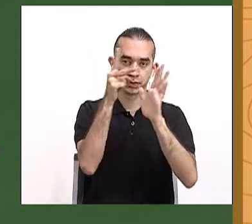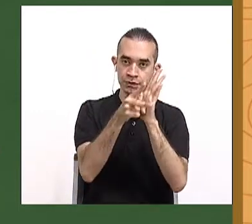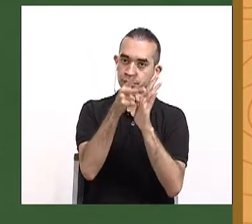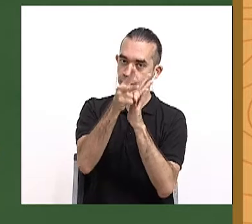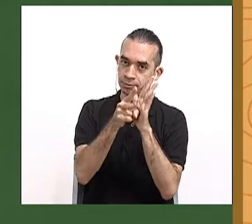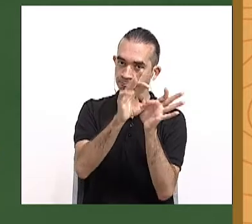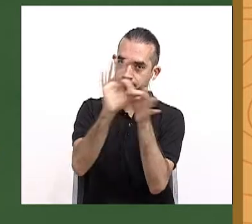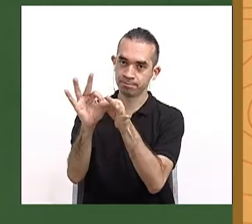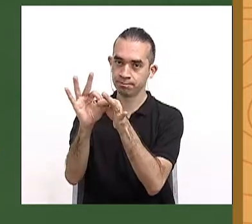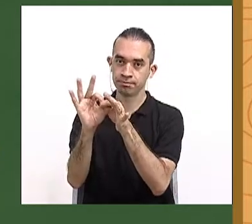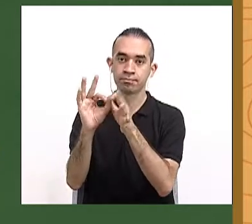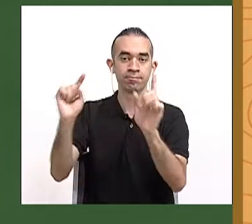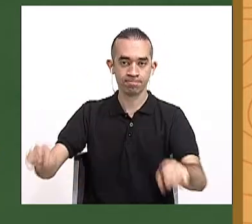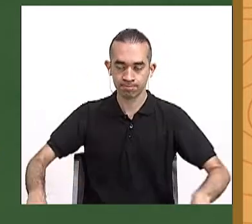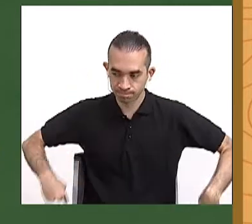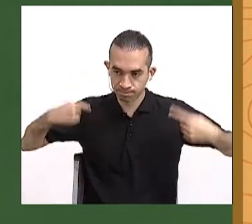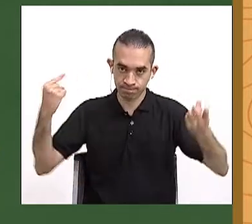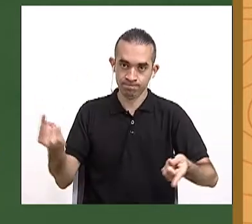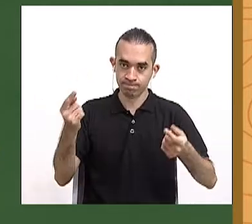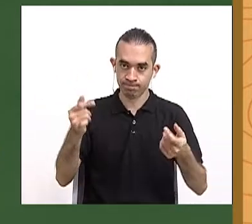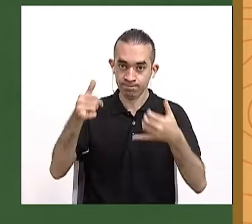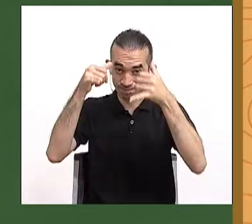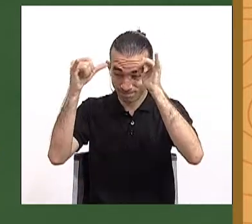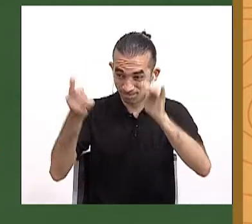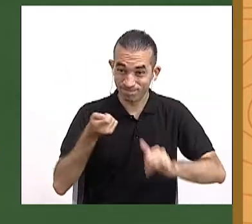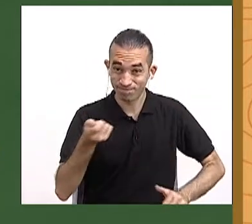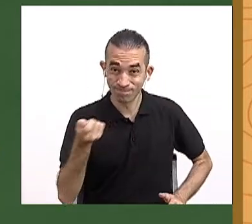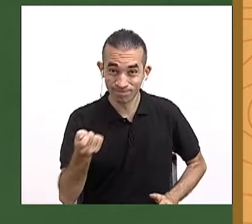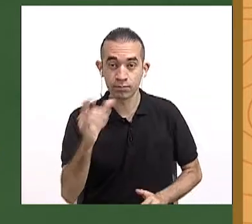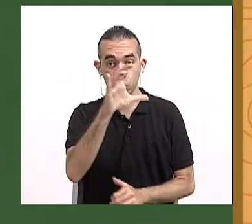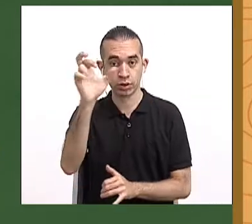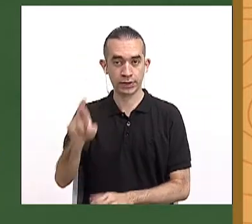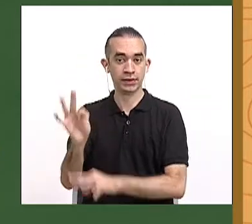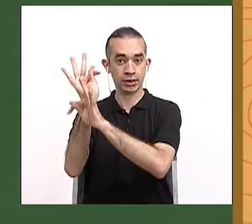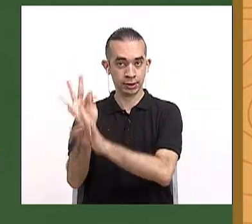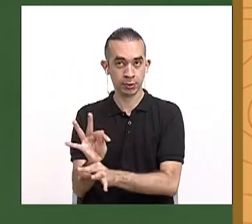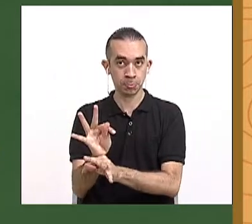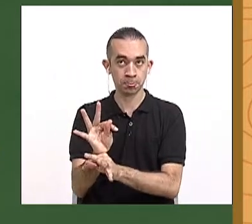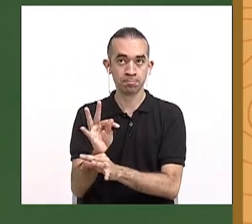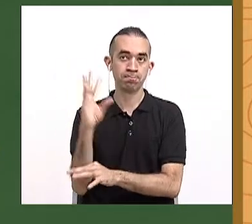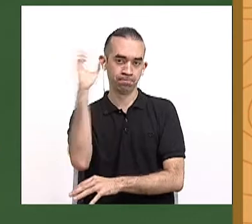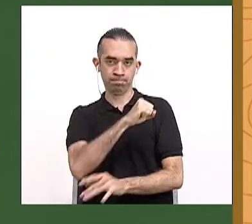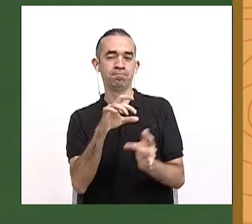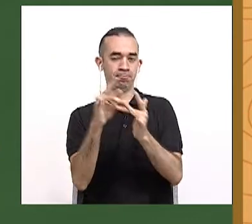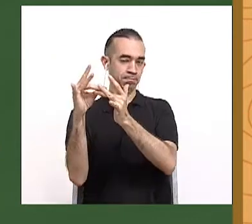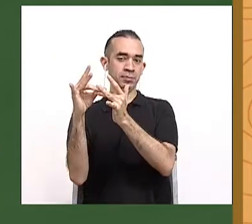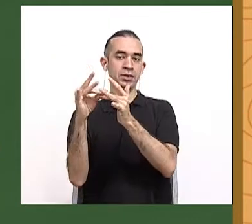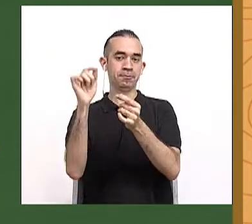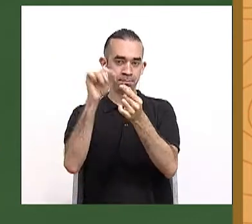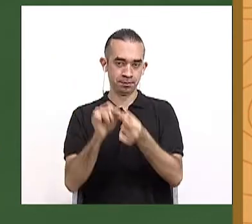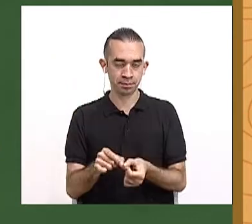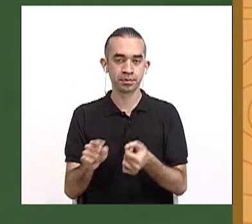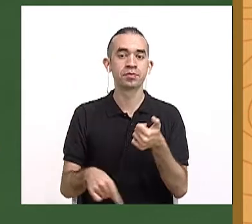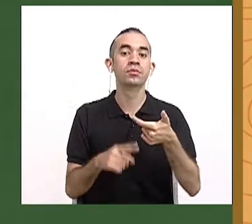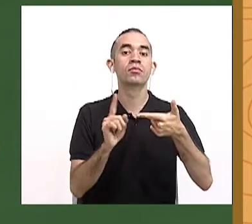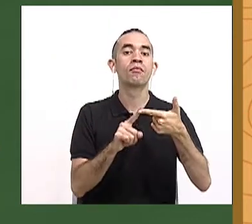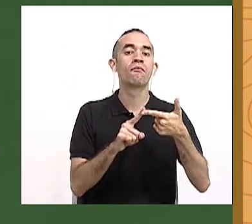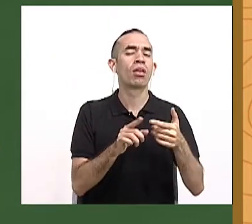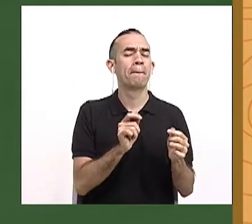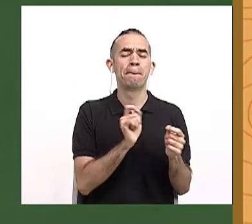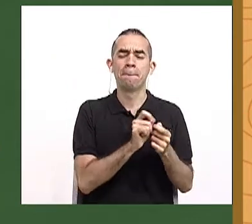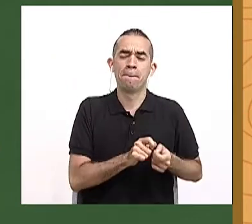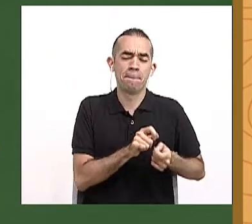about oxording and oxcart traditions in Costa Rica. Extract specific details from a